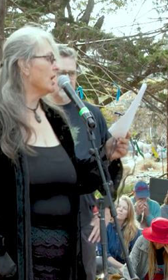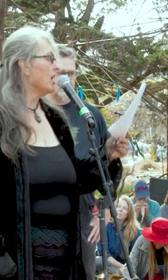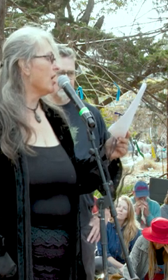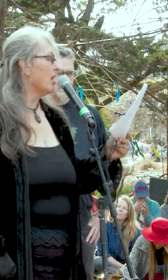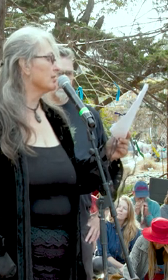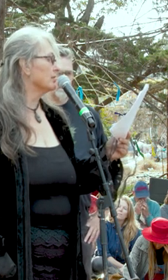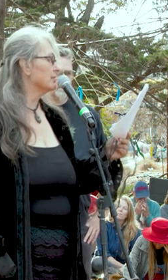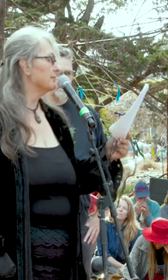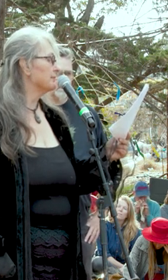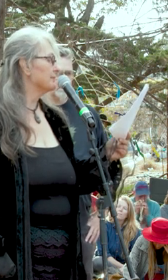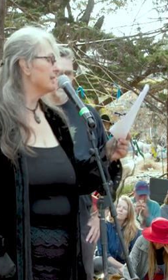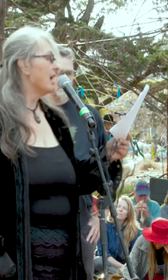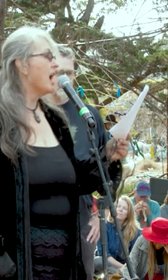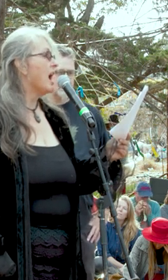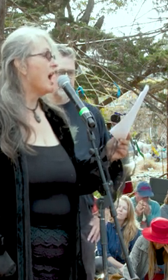Erica Carter,